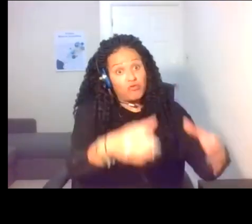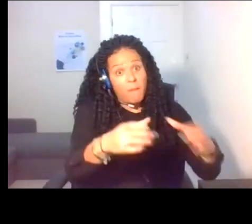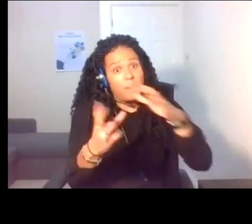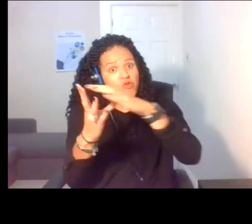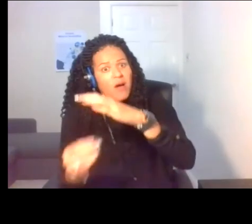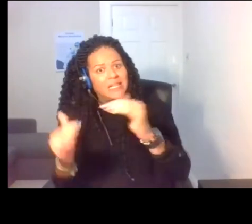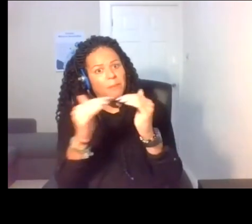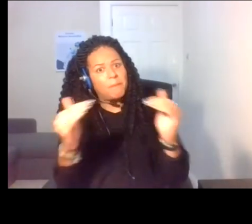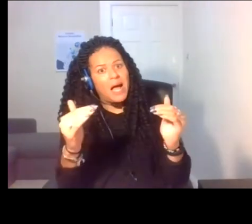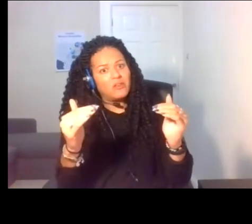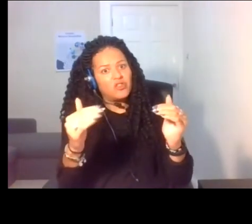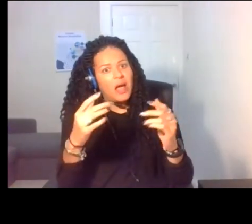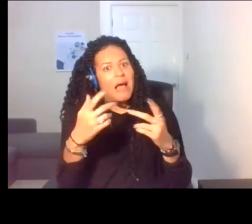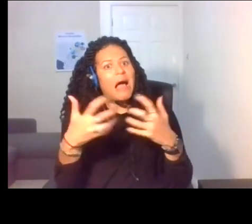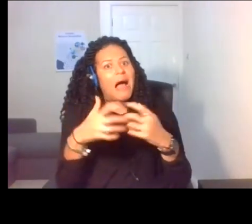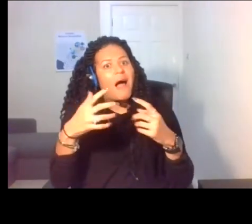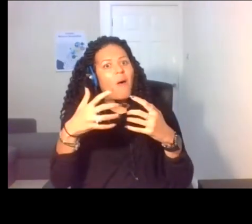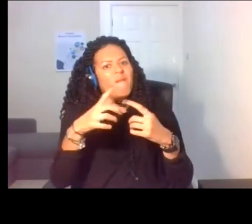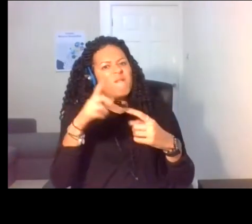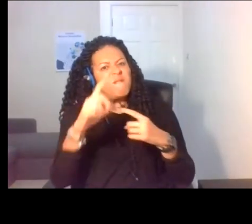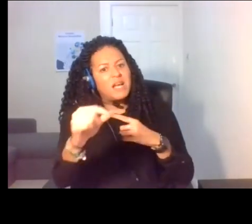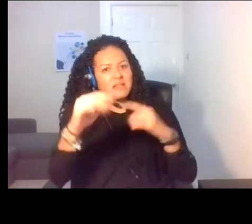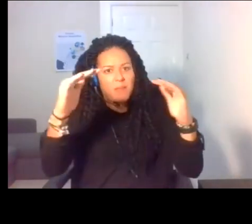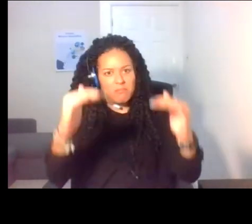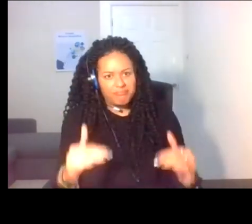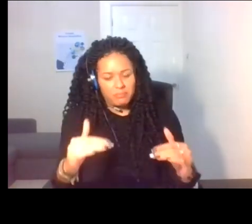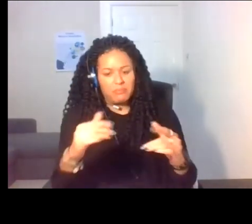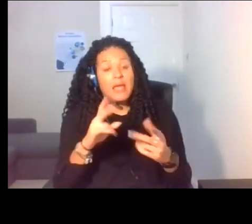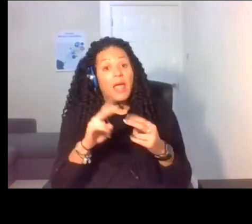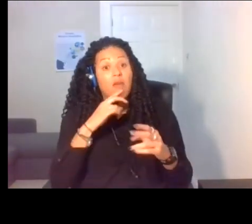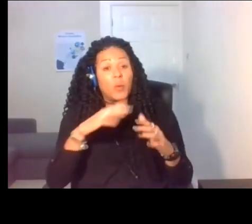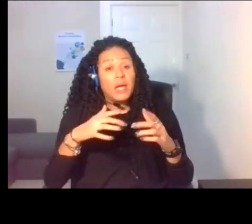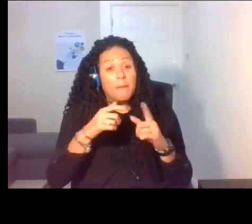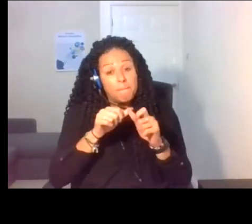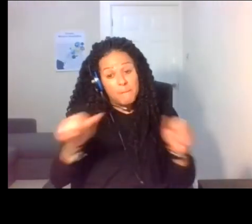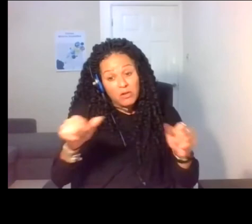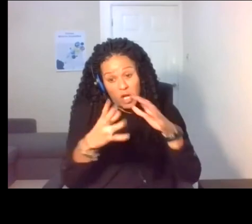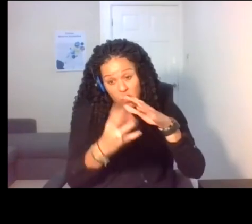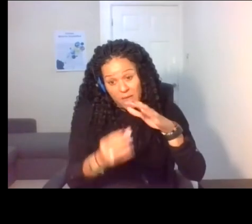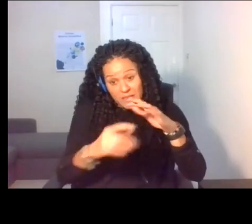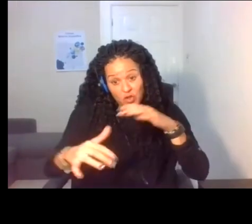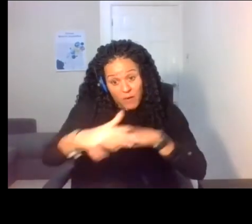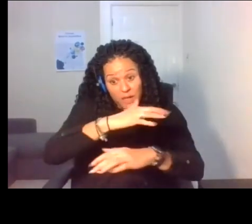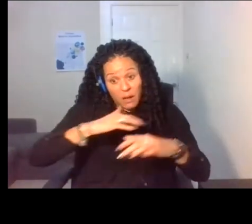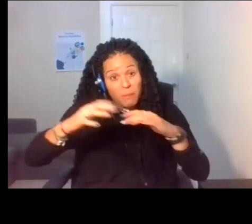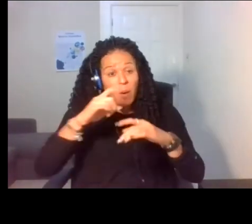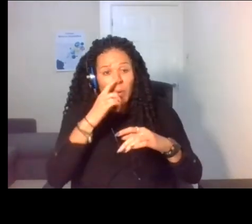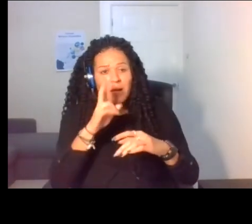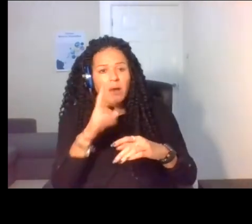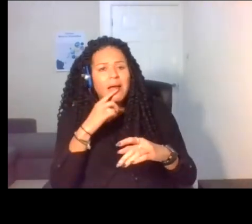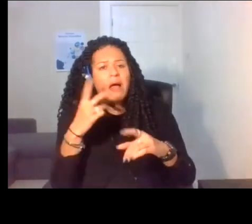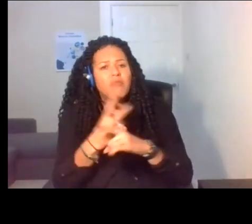gravity. And measuring the gravitational field gives indication about the repartition of the